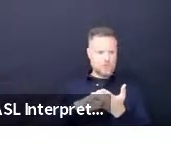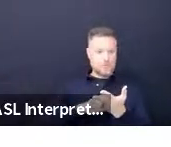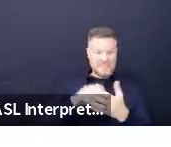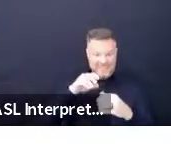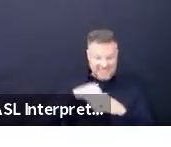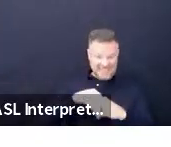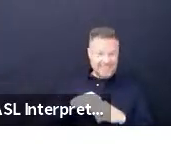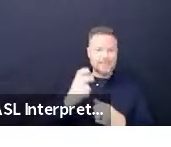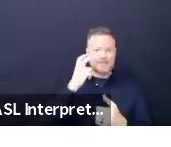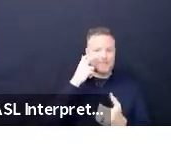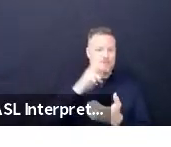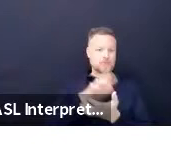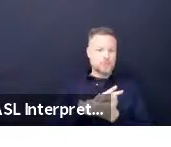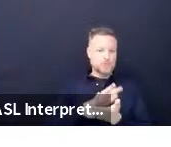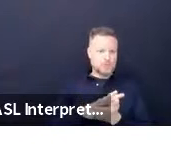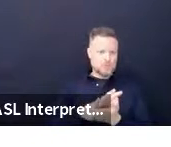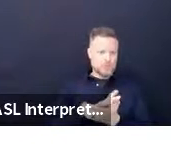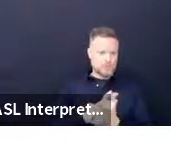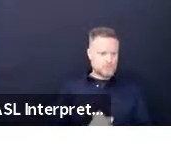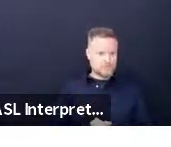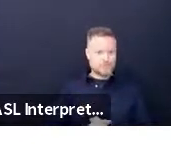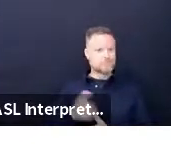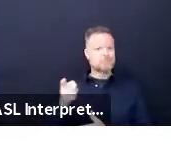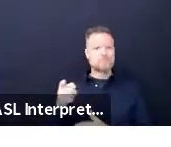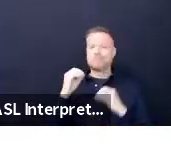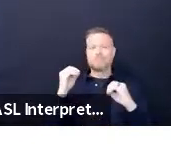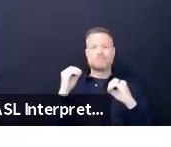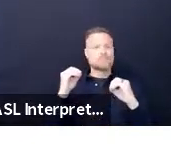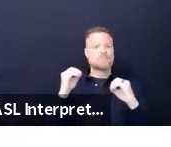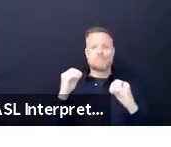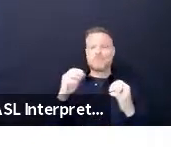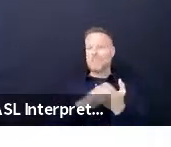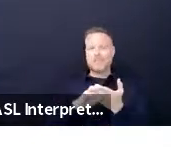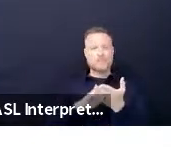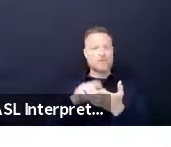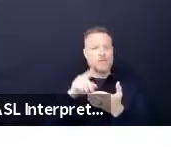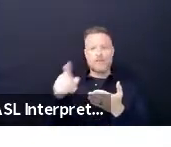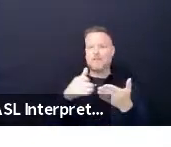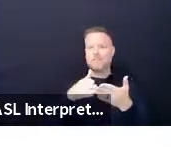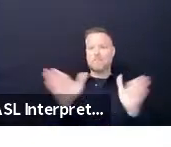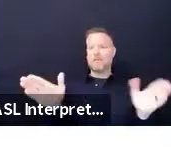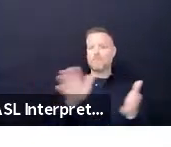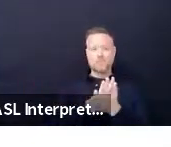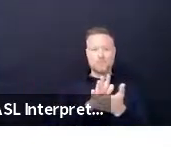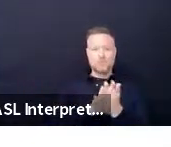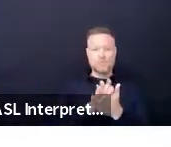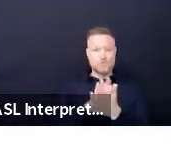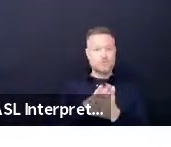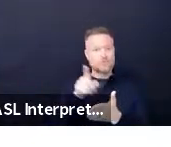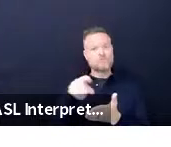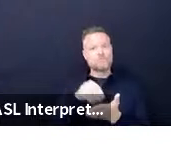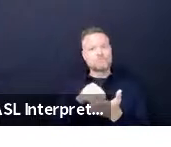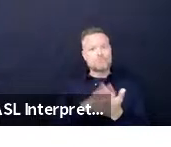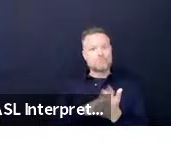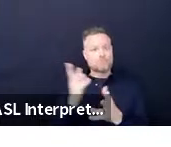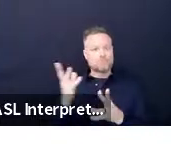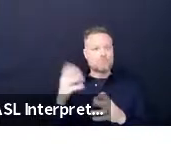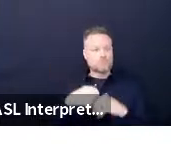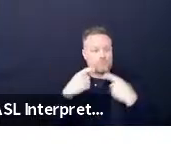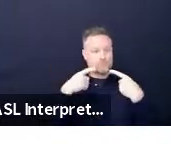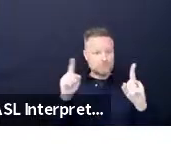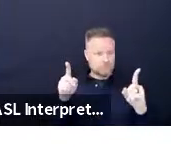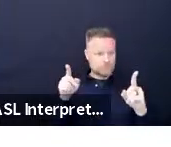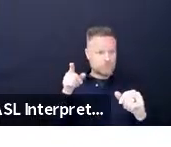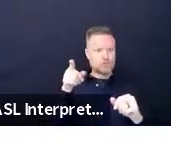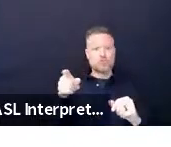school. They don't teach Braille in public schools. So you need to include on your announcement that they need